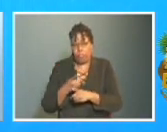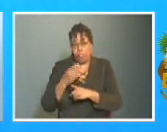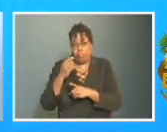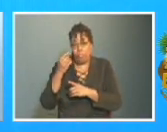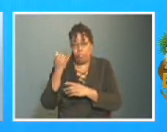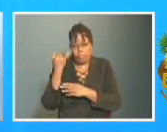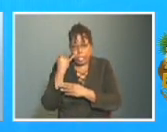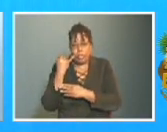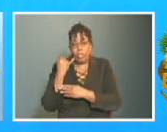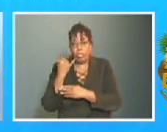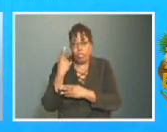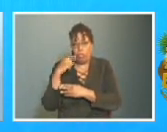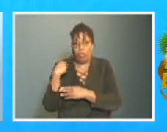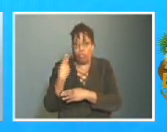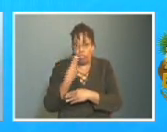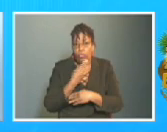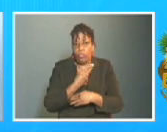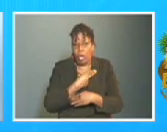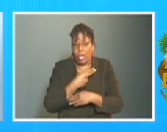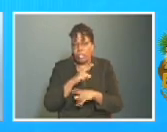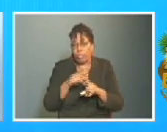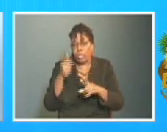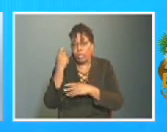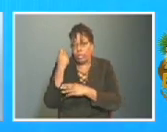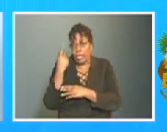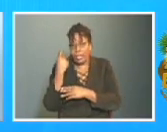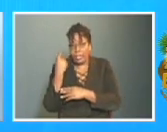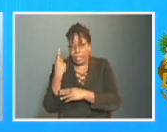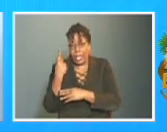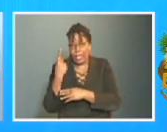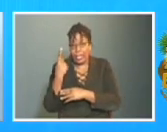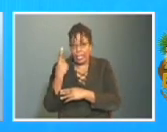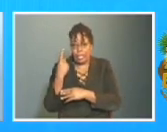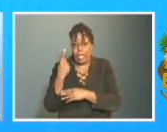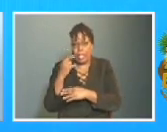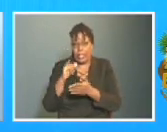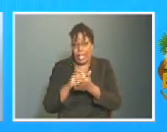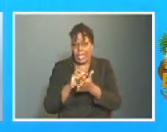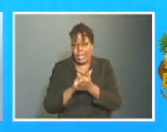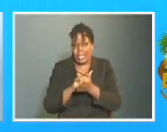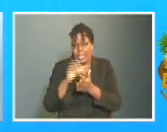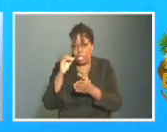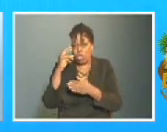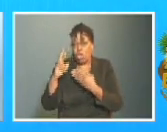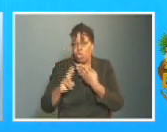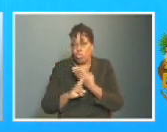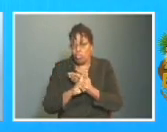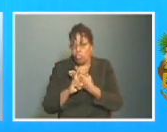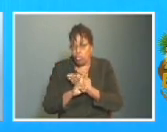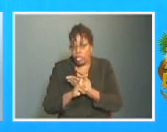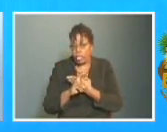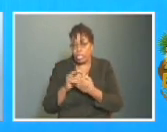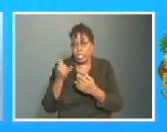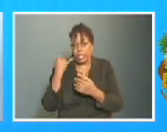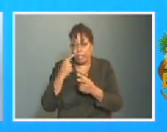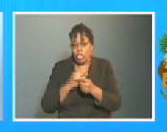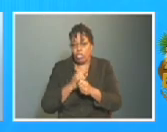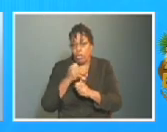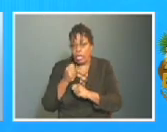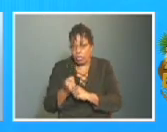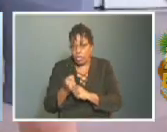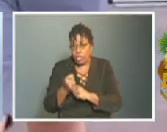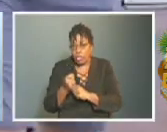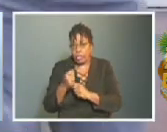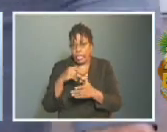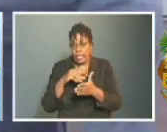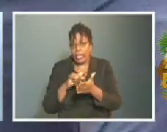our situation, understanding that it is not zero risk for there to be some transmission in that